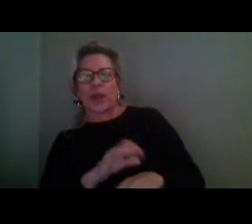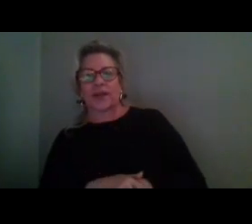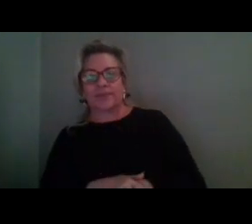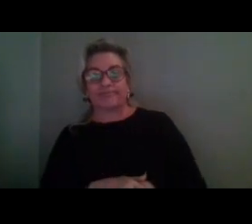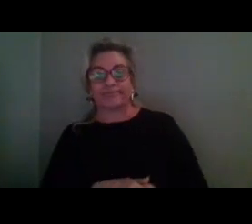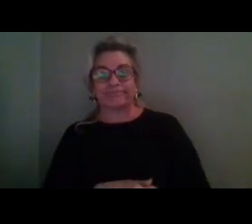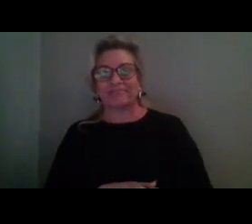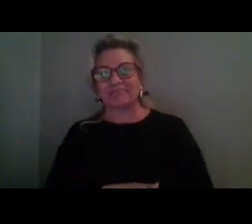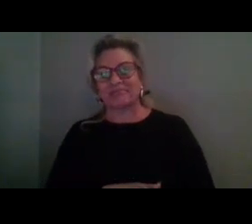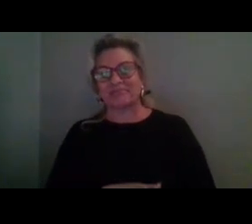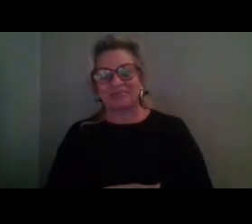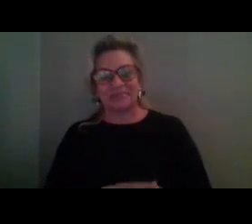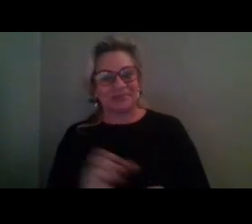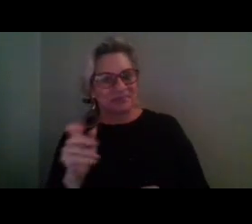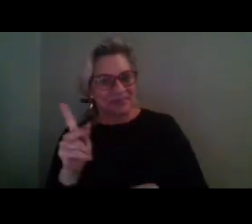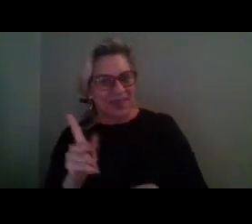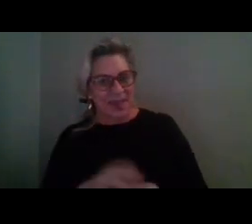Okay.